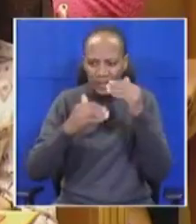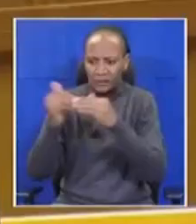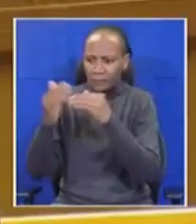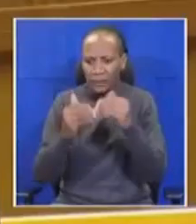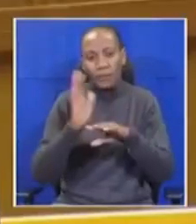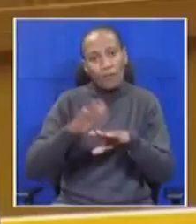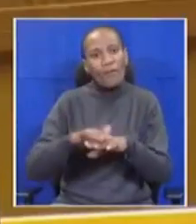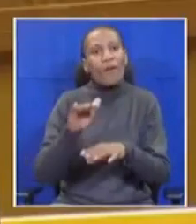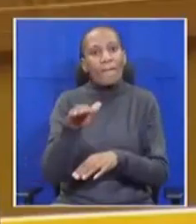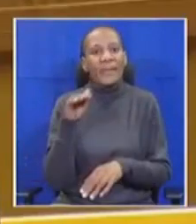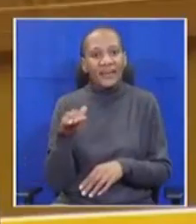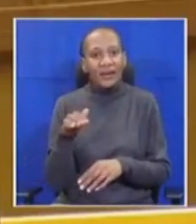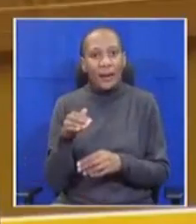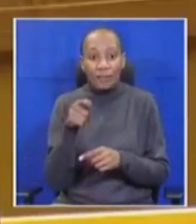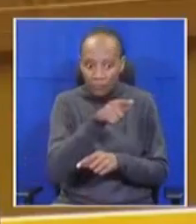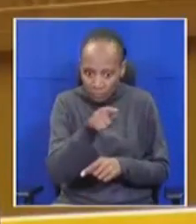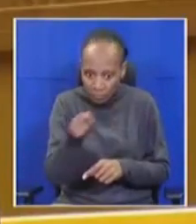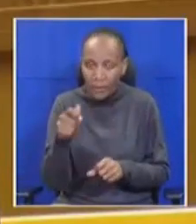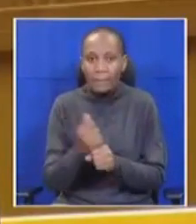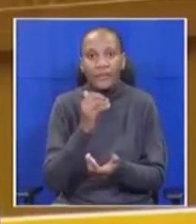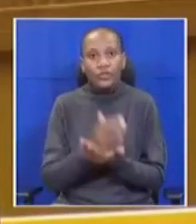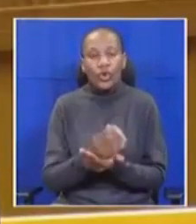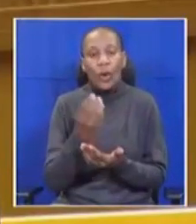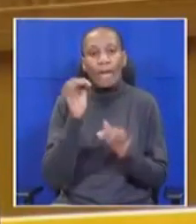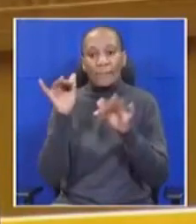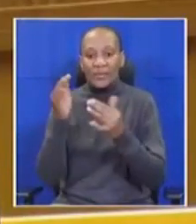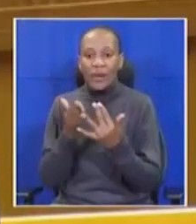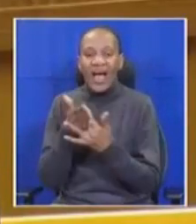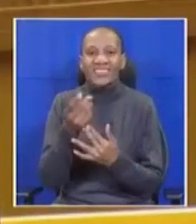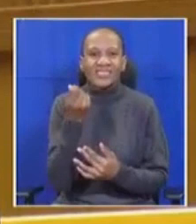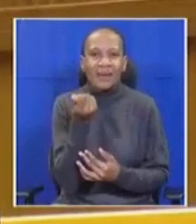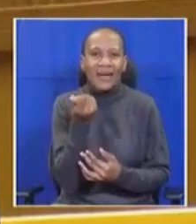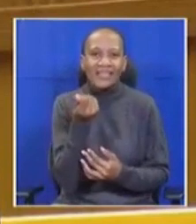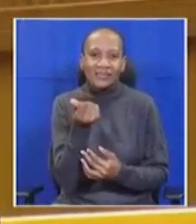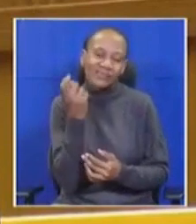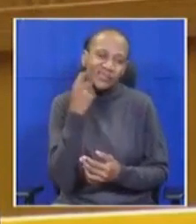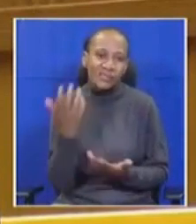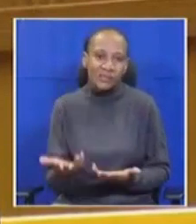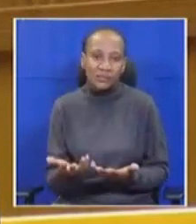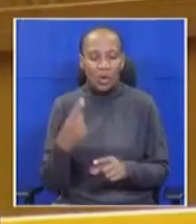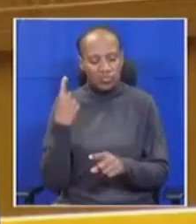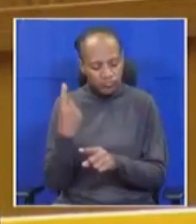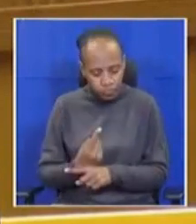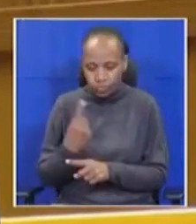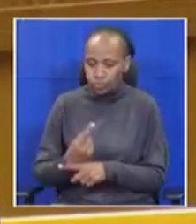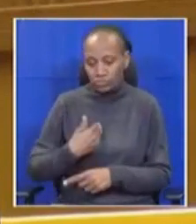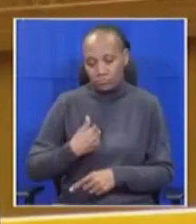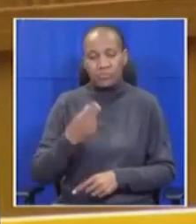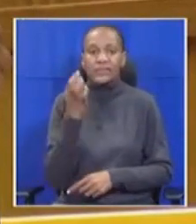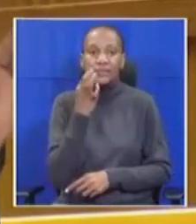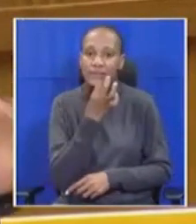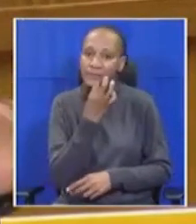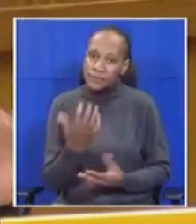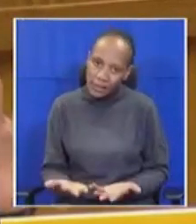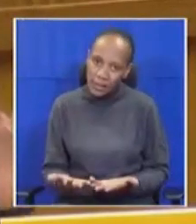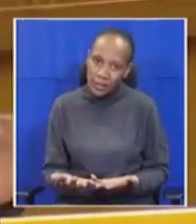that should make money available to the citizens of our country. I have often said that, you know,